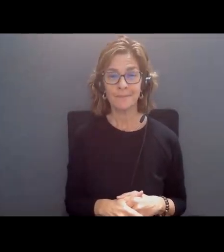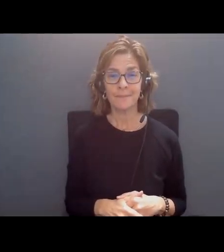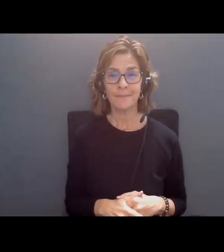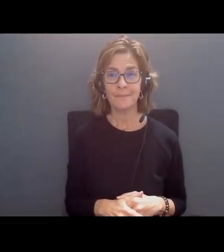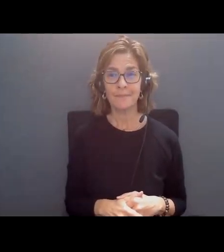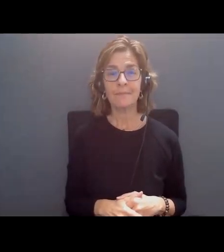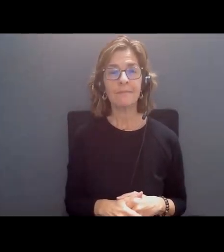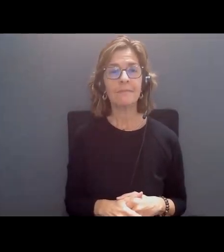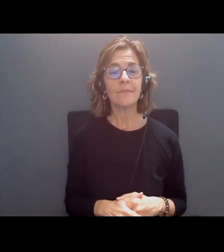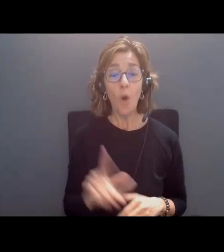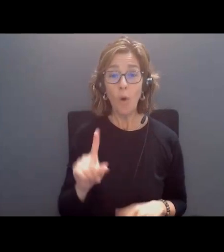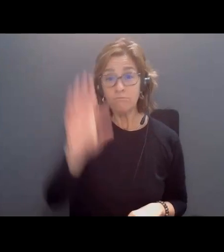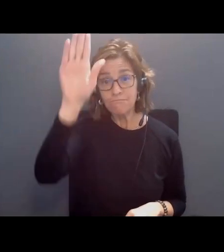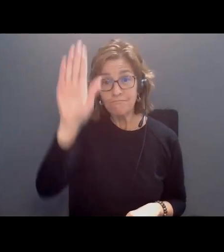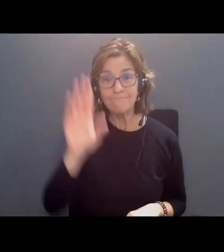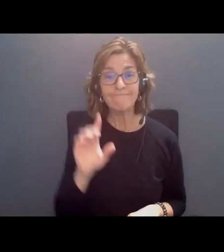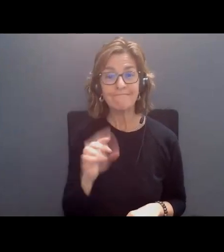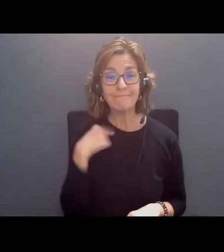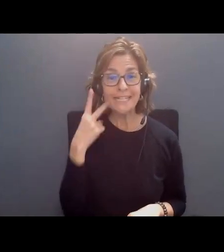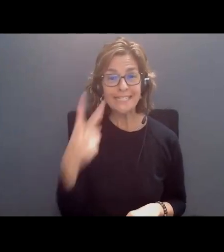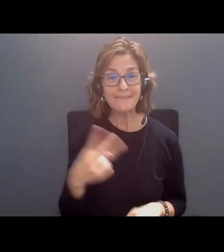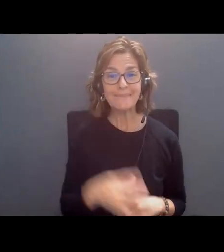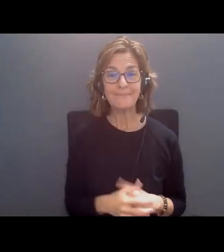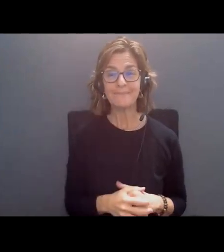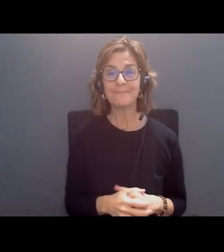Hi, it looks like someone has their hand raised.